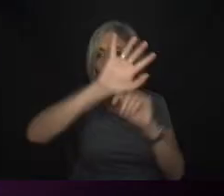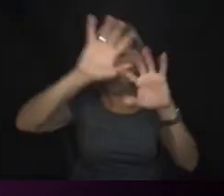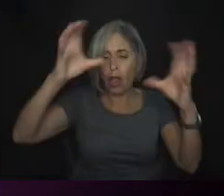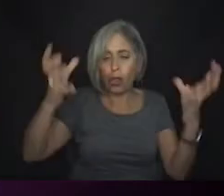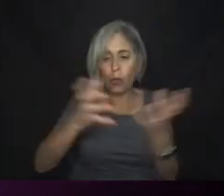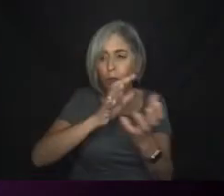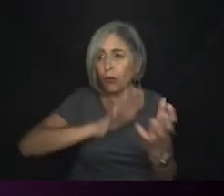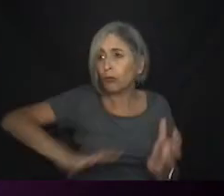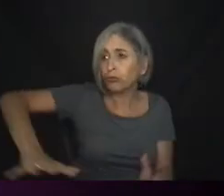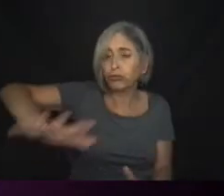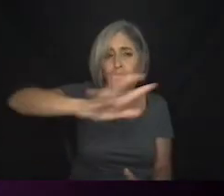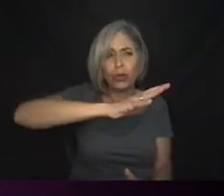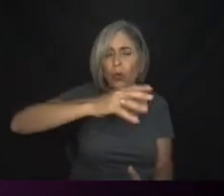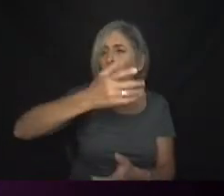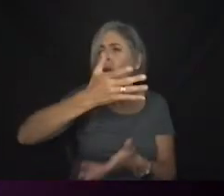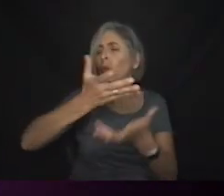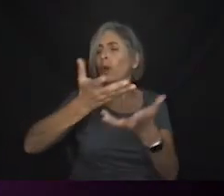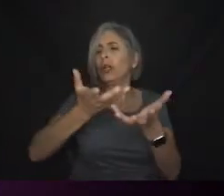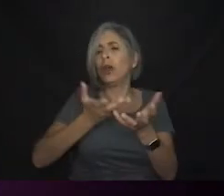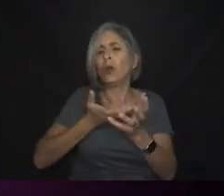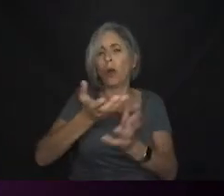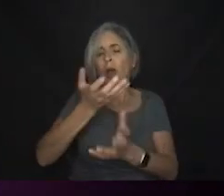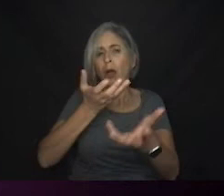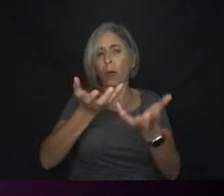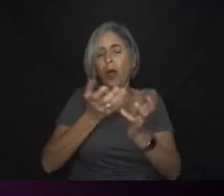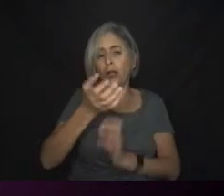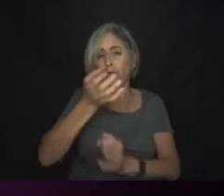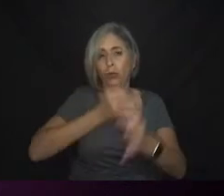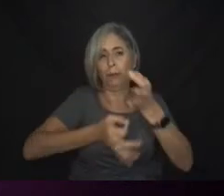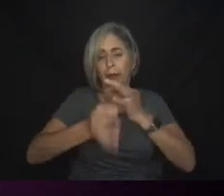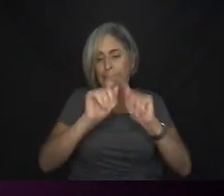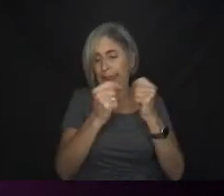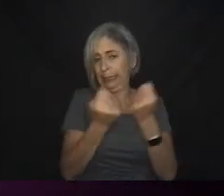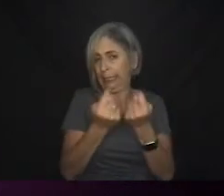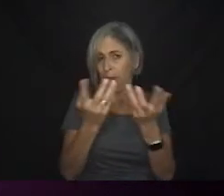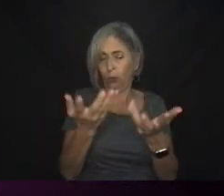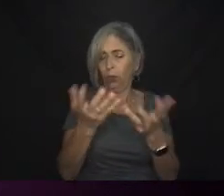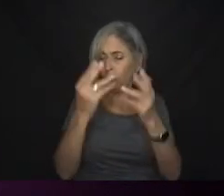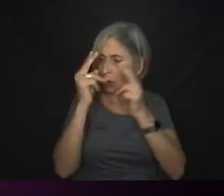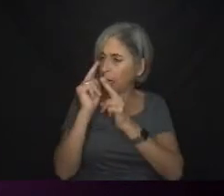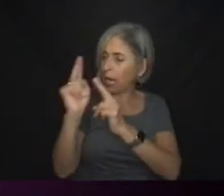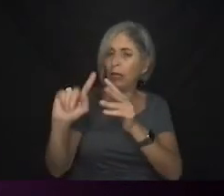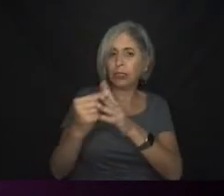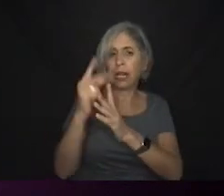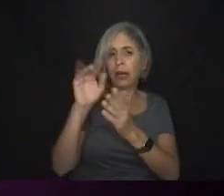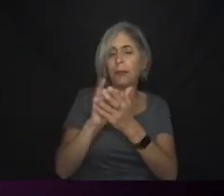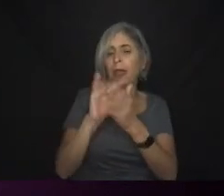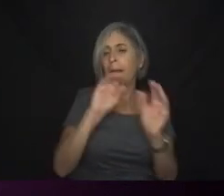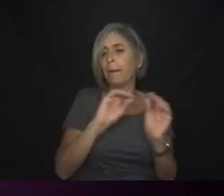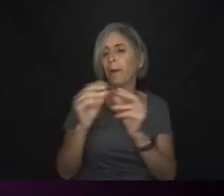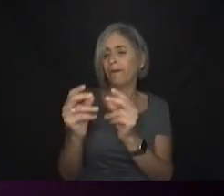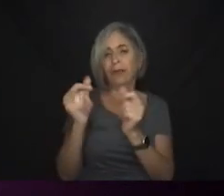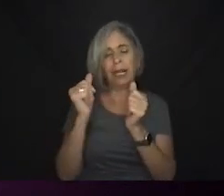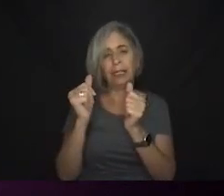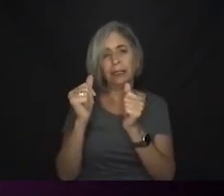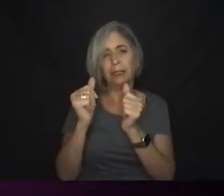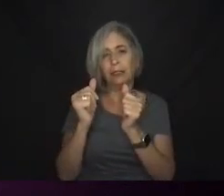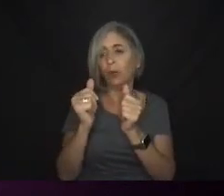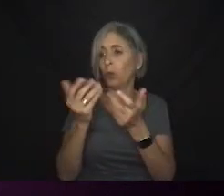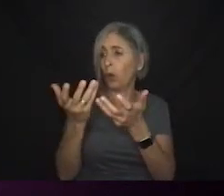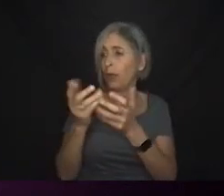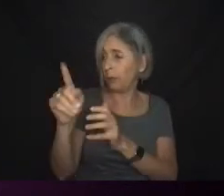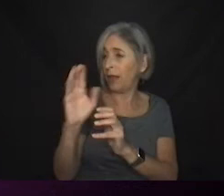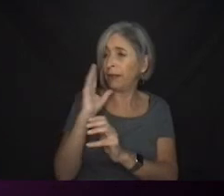don't really want to replace teams. We respect the teams. We do want to honor, though, startups that move fast. We want to give them developer